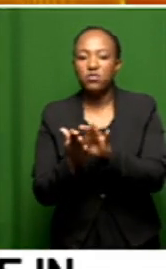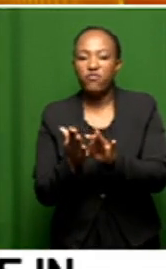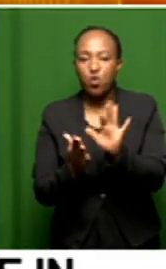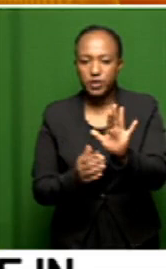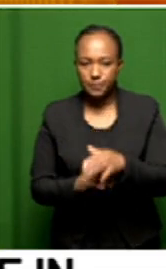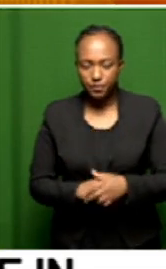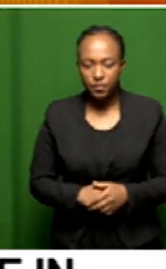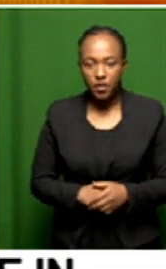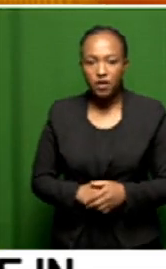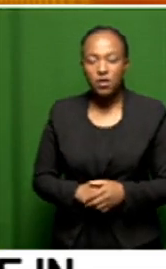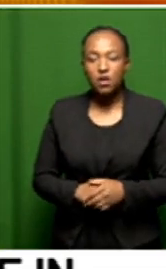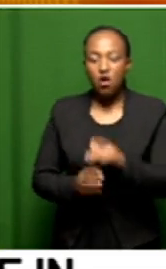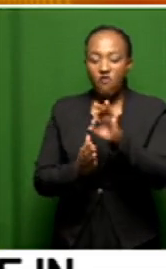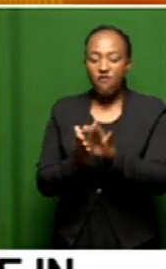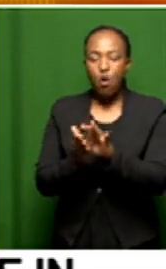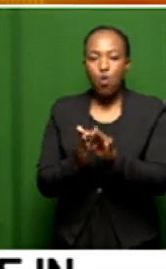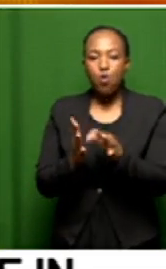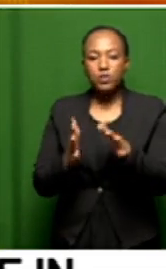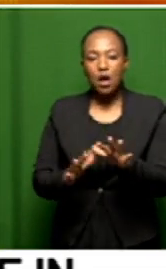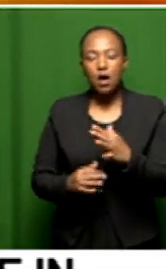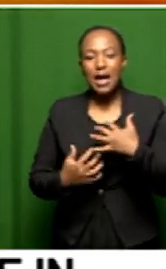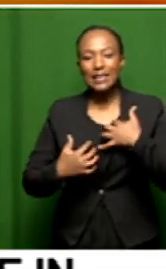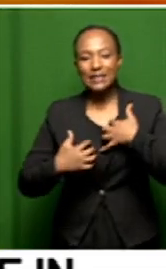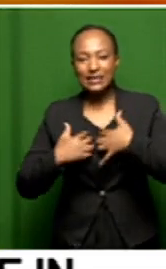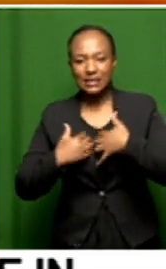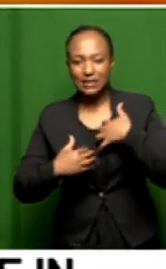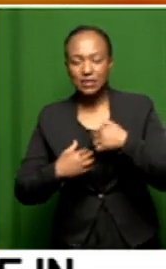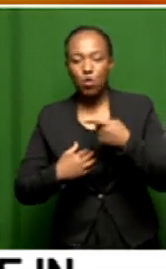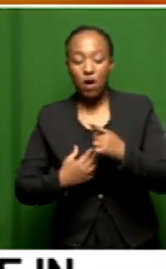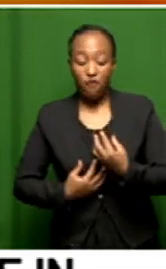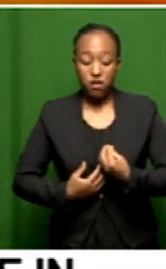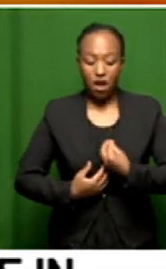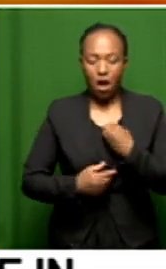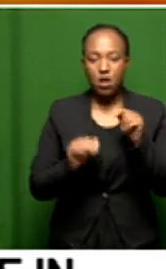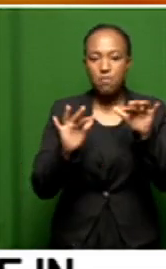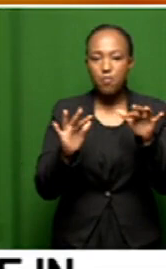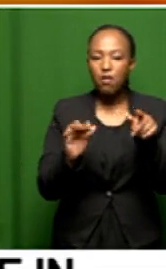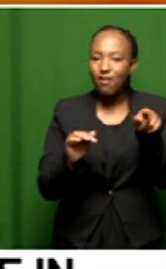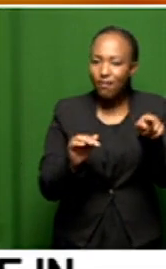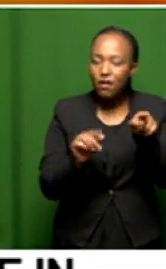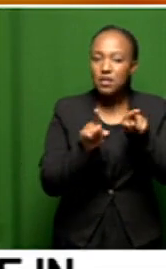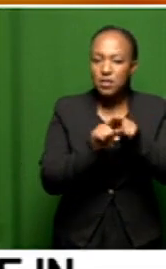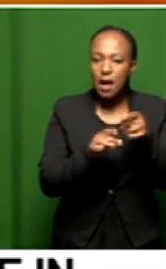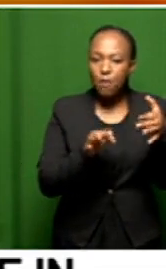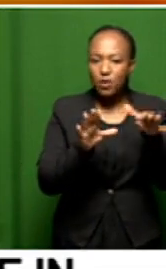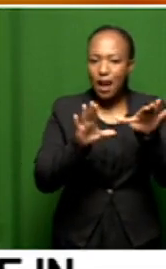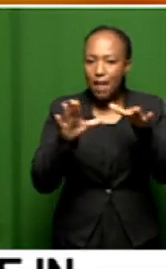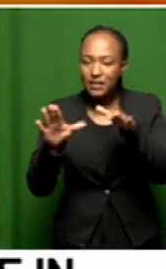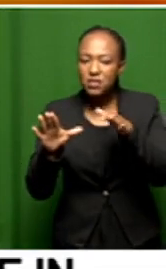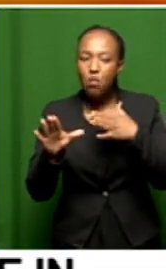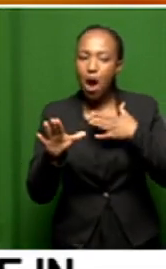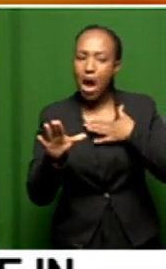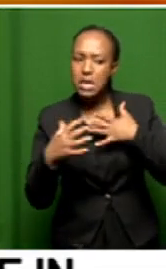voter apathy, is it a case of voter apathy with young people, or is it more a case of political